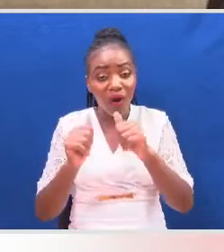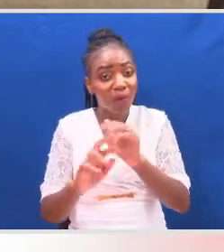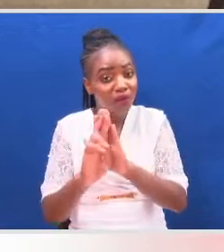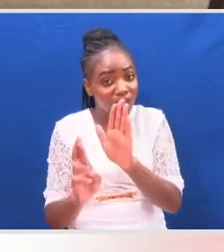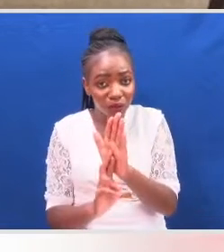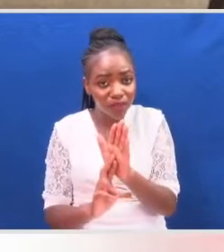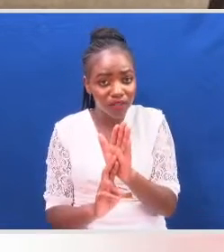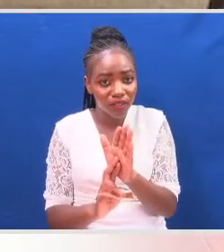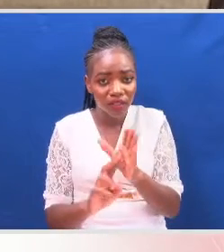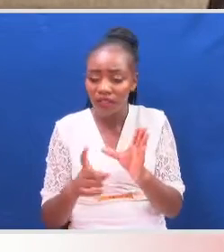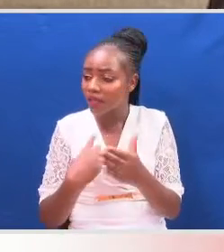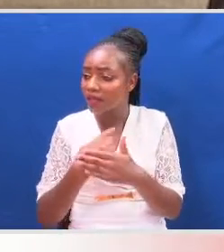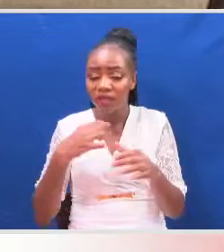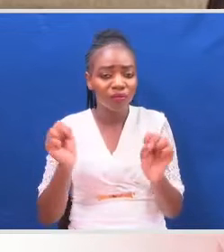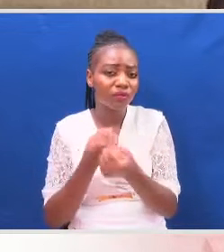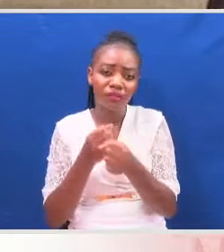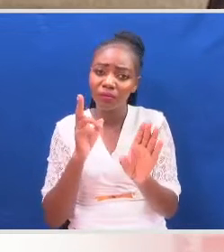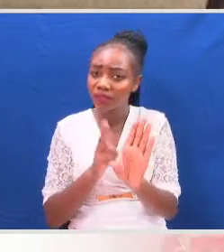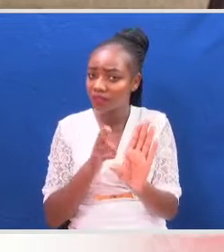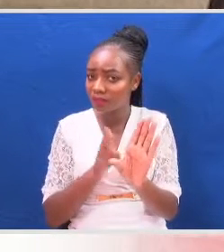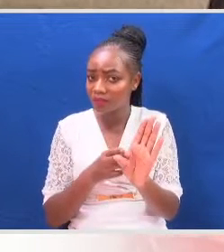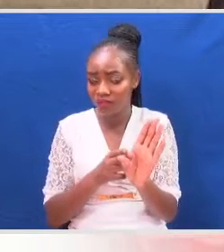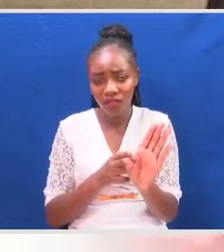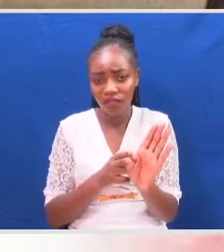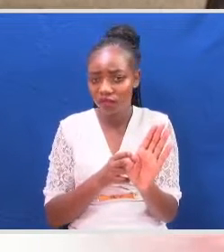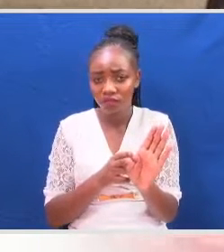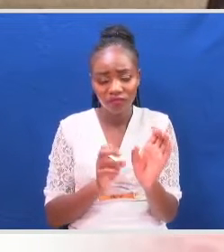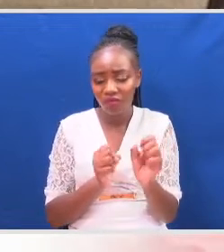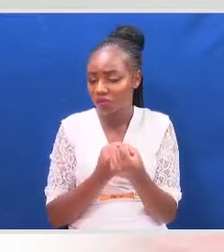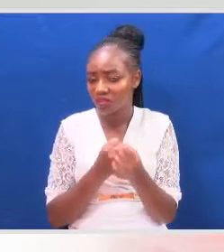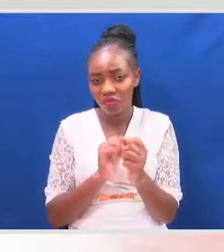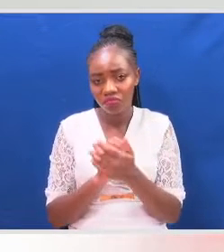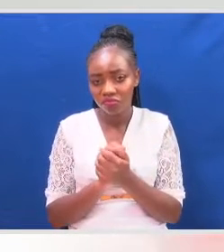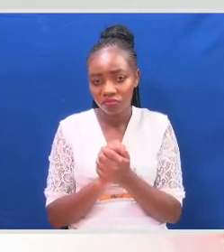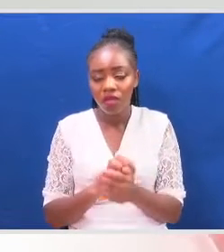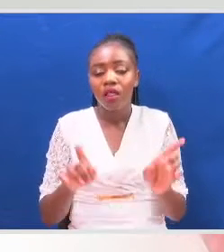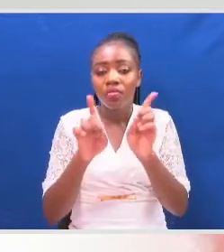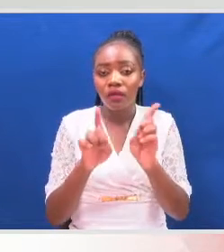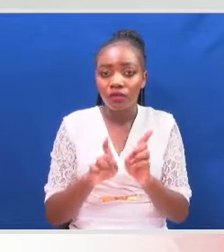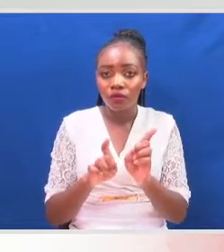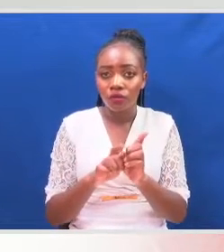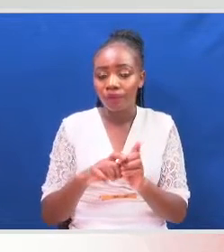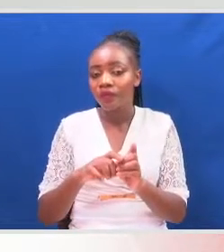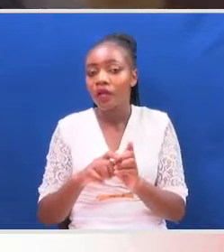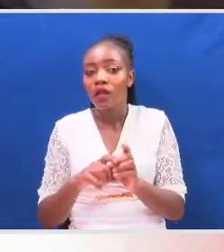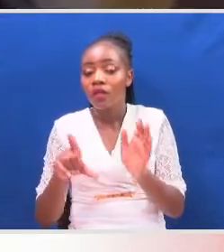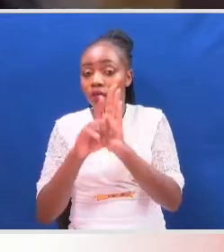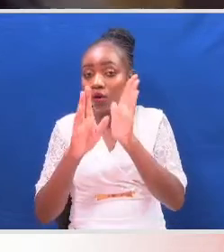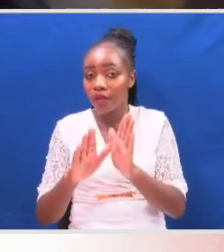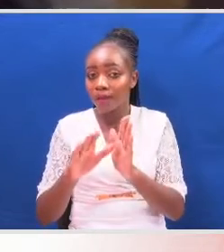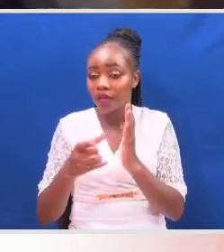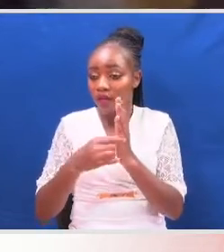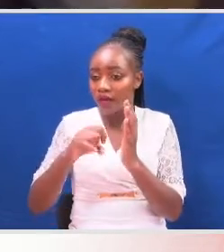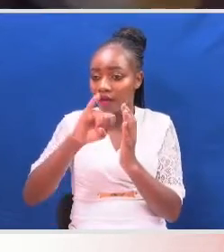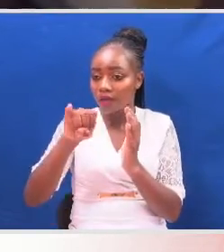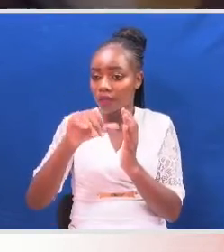don't think that I would be of much use to the governor sitting in that courtroom at all. According to Sonko's defense lawyer John Khaminwa, one